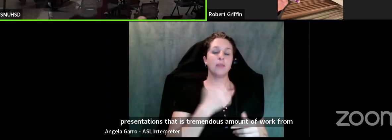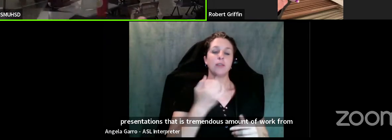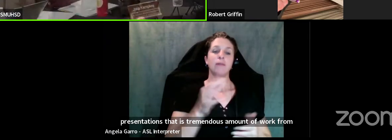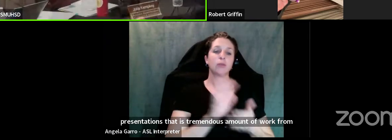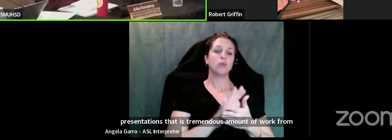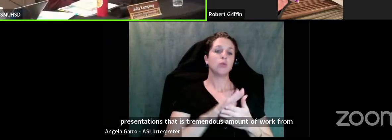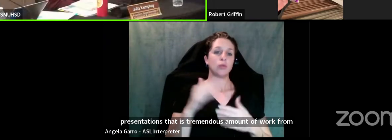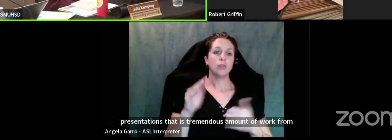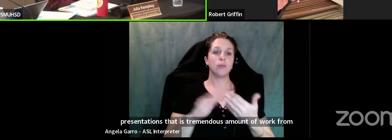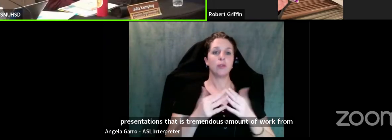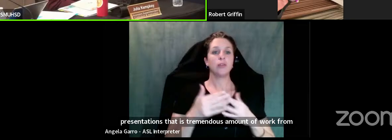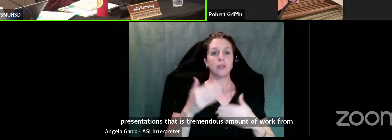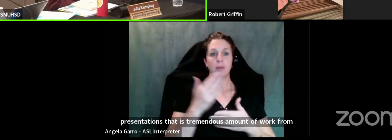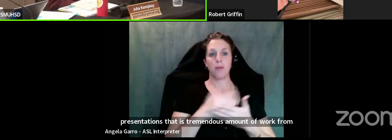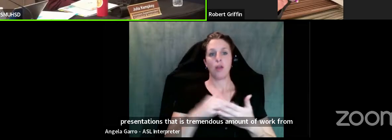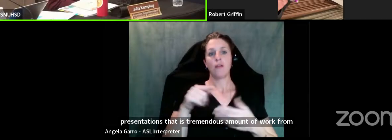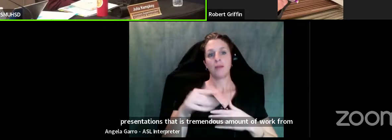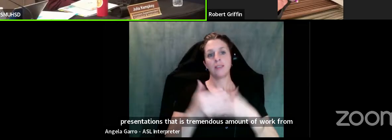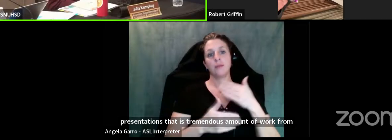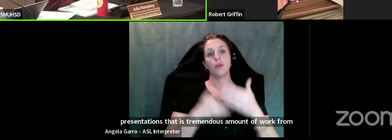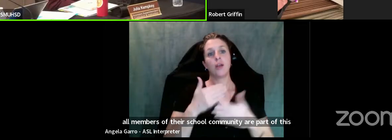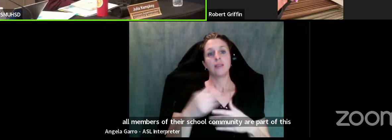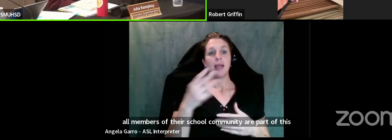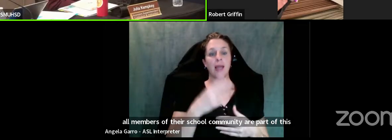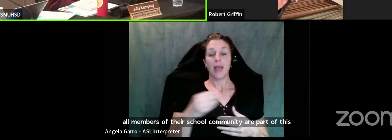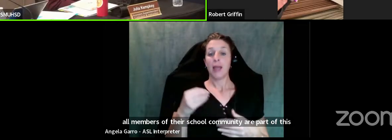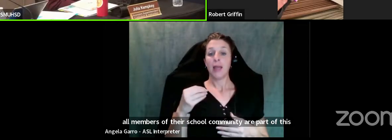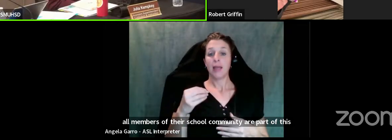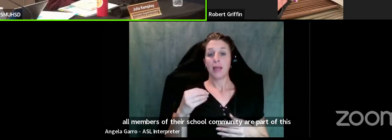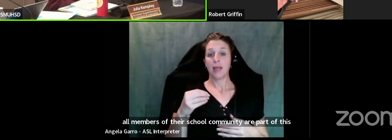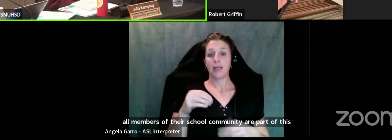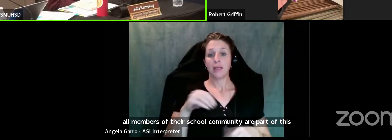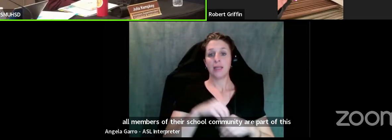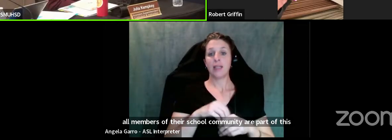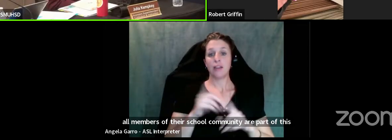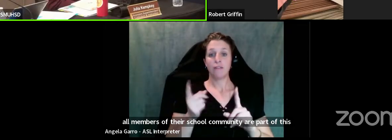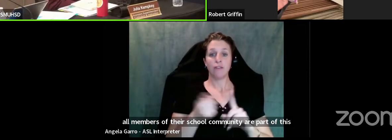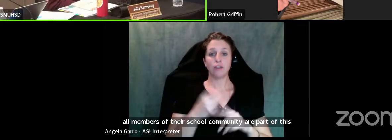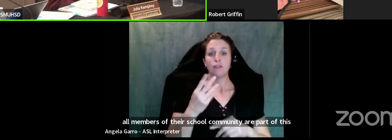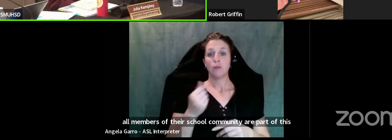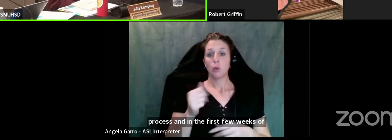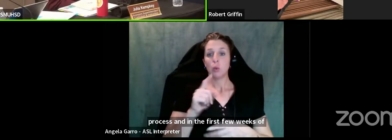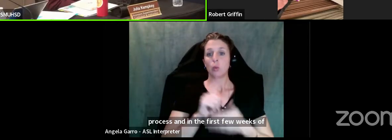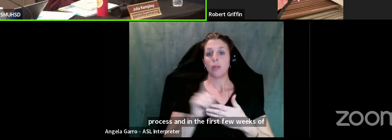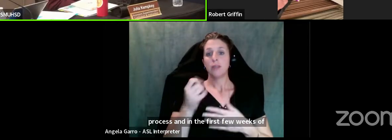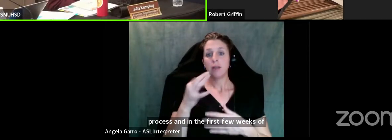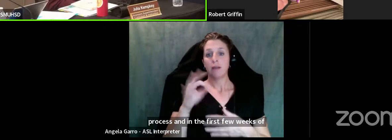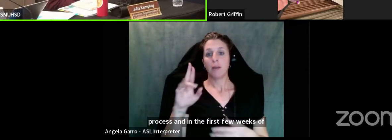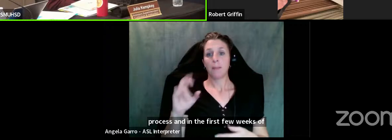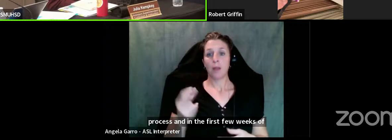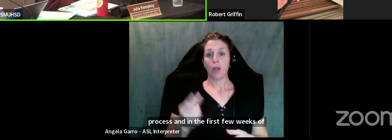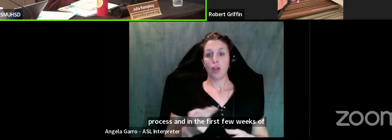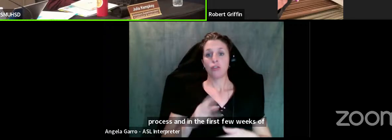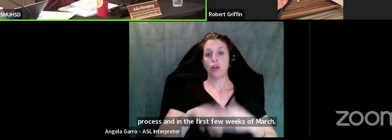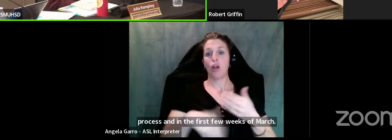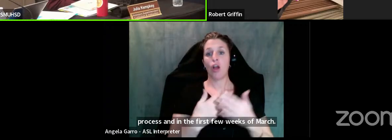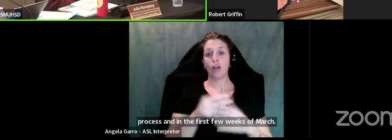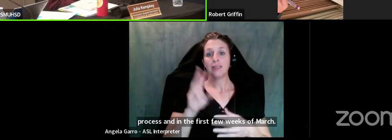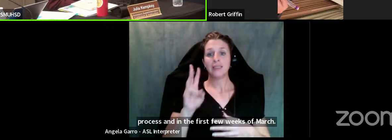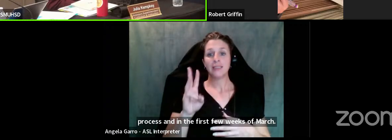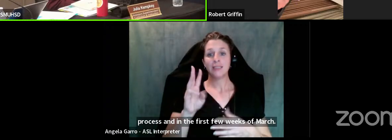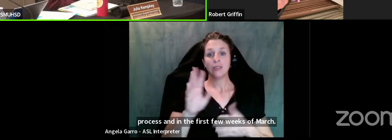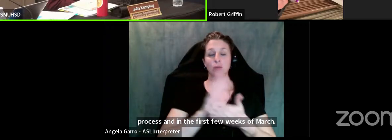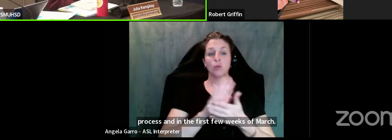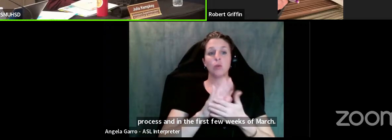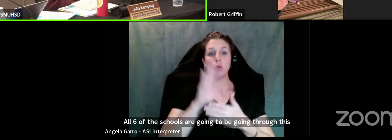part of this process. And in the first few weeks of March, all 6 of the schools are going to be going